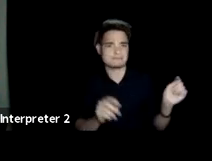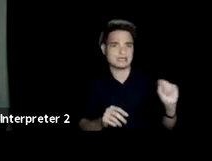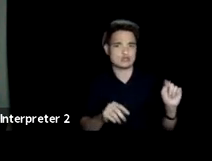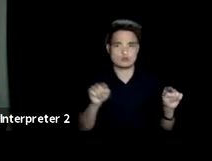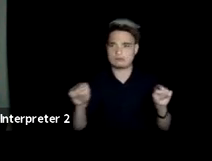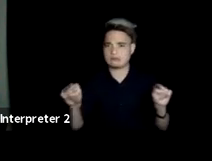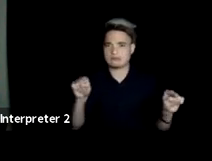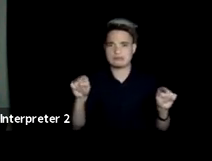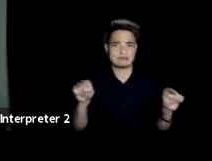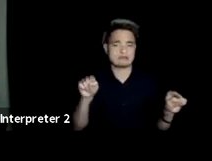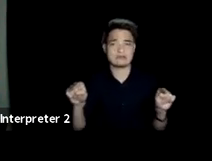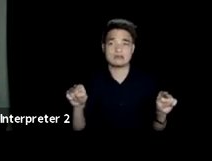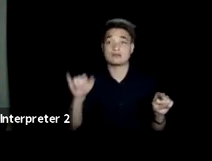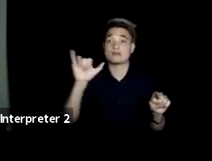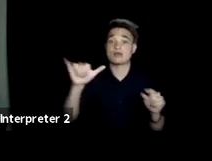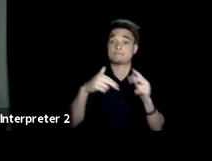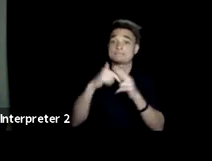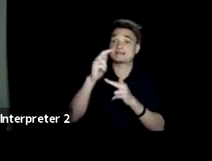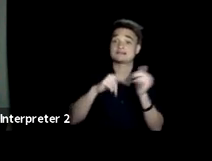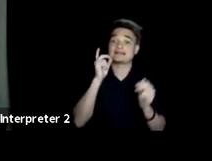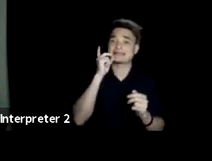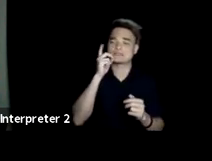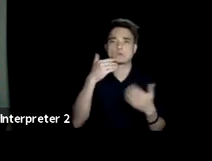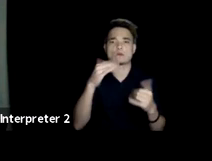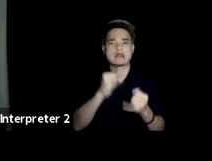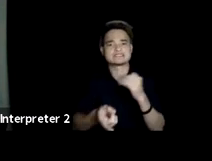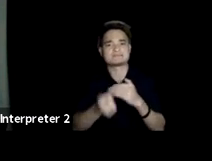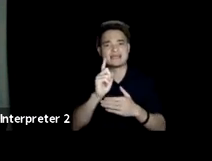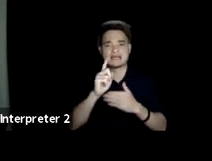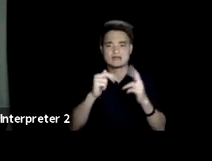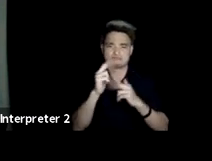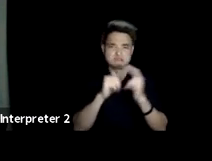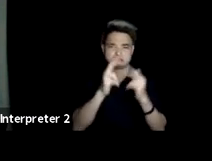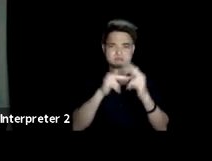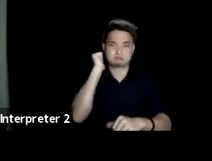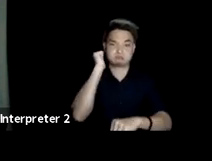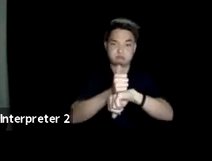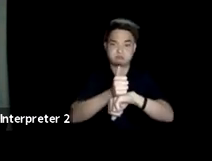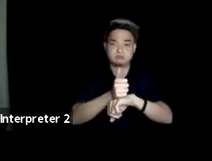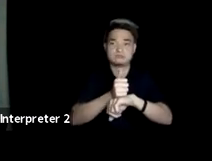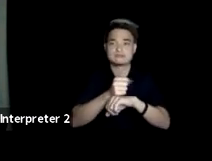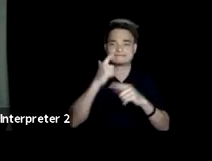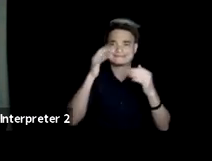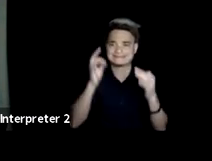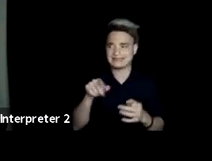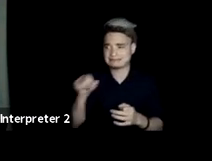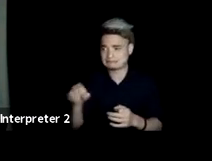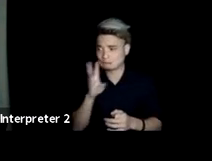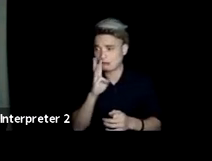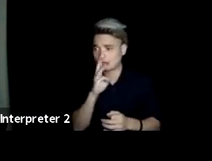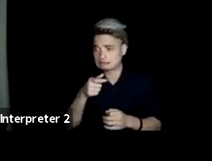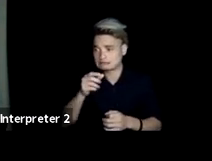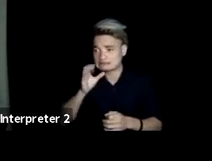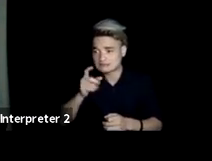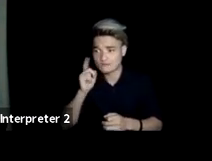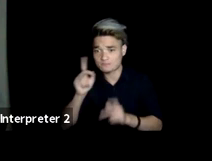he had to make a decision either to have water available for their guests or a place to go potty, which I